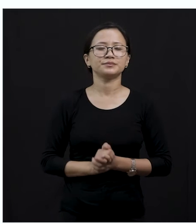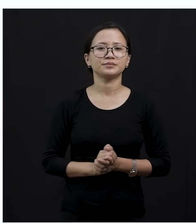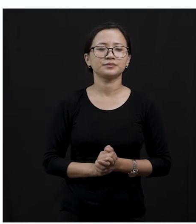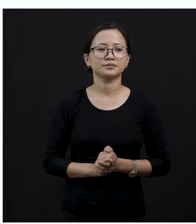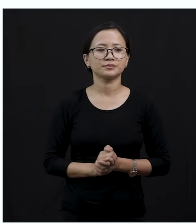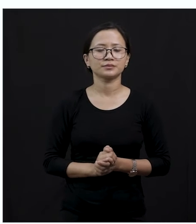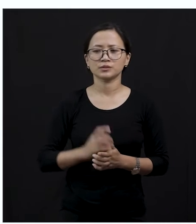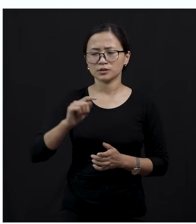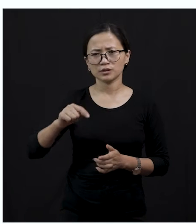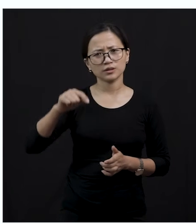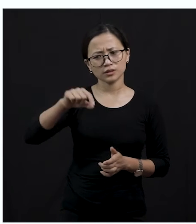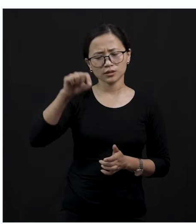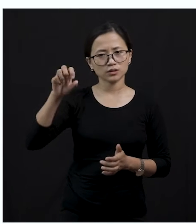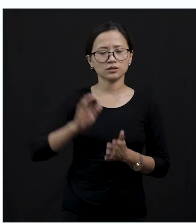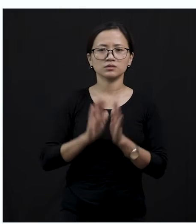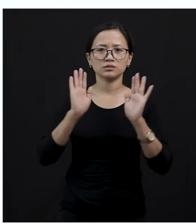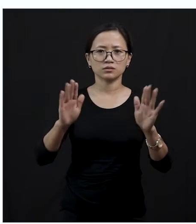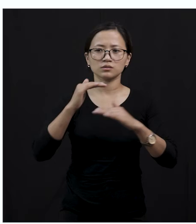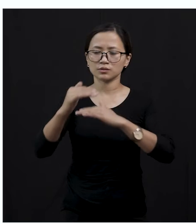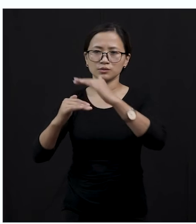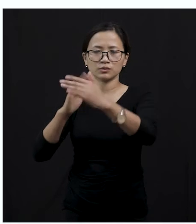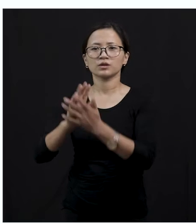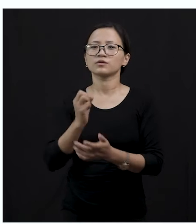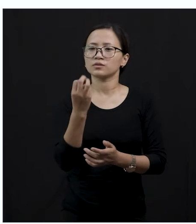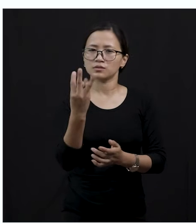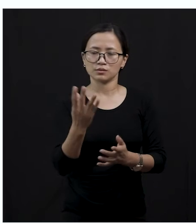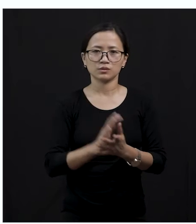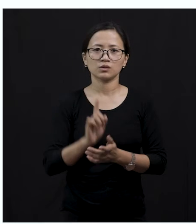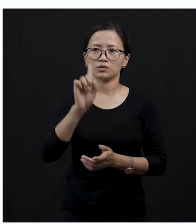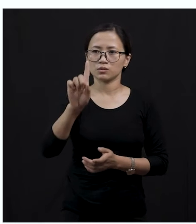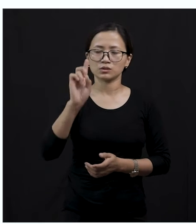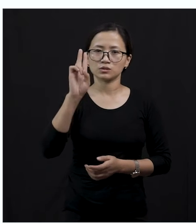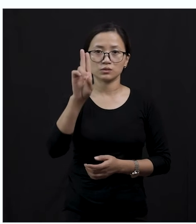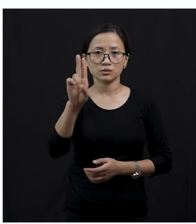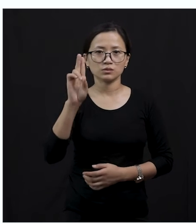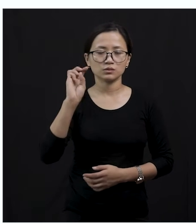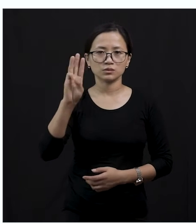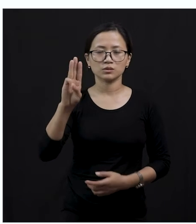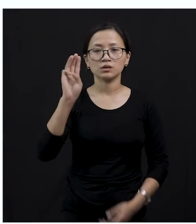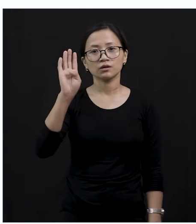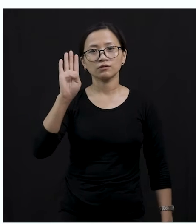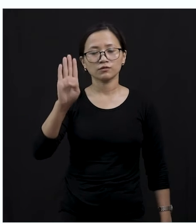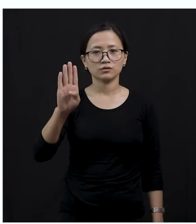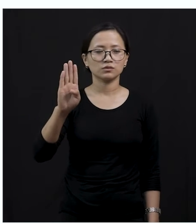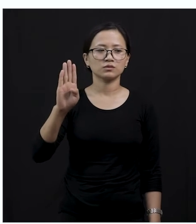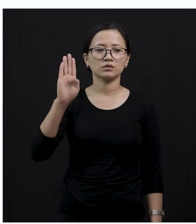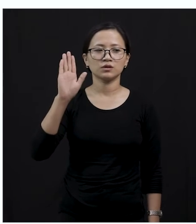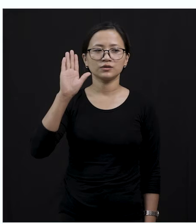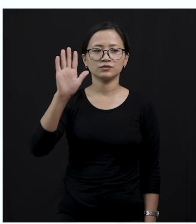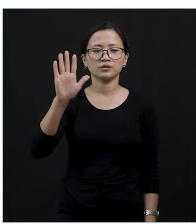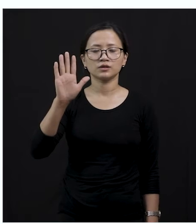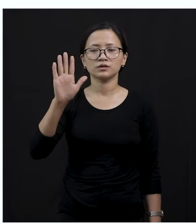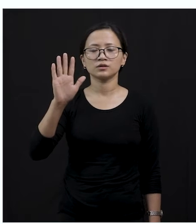Now, with each step, we have numbers written here: 1, 2, 3,